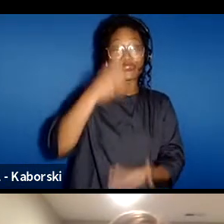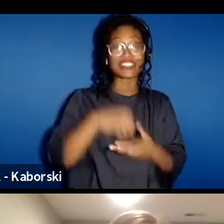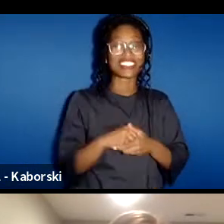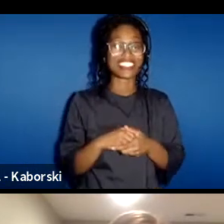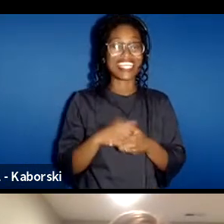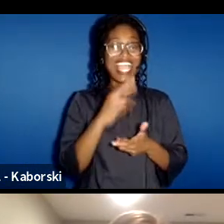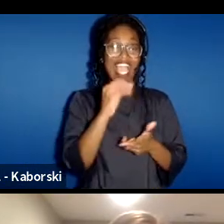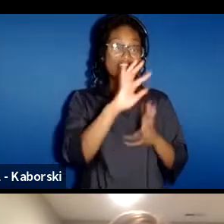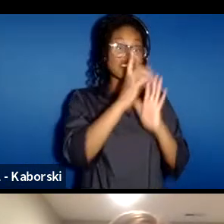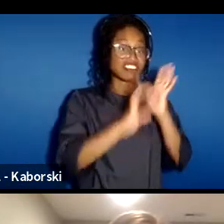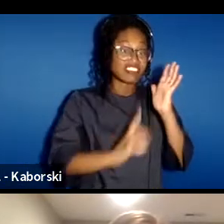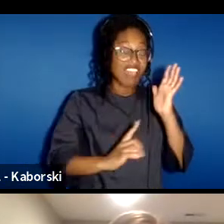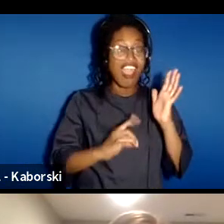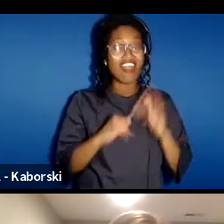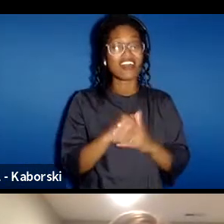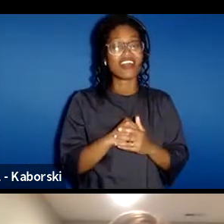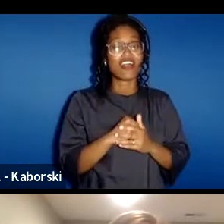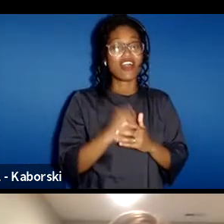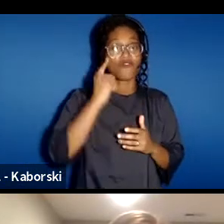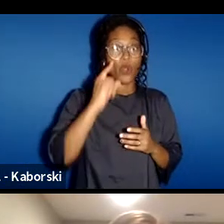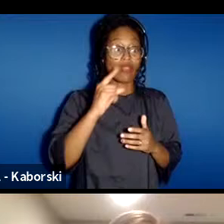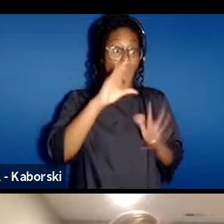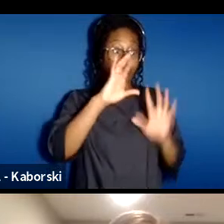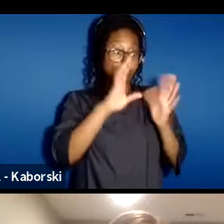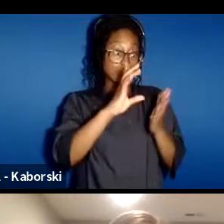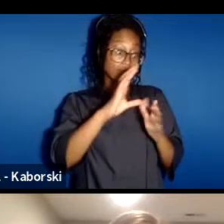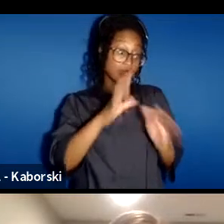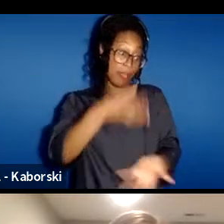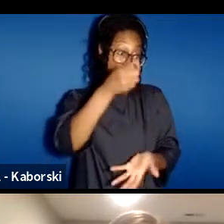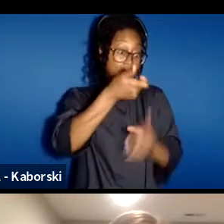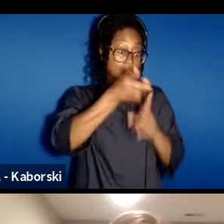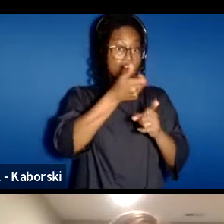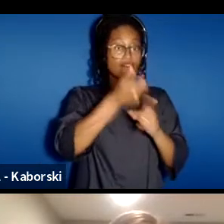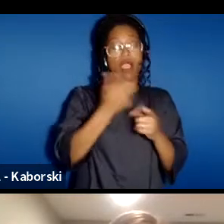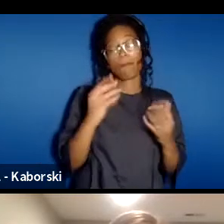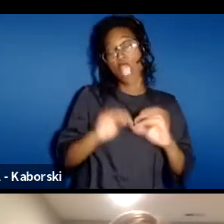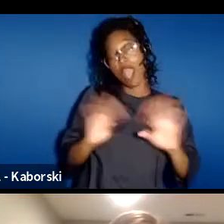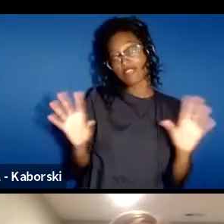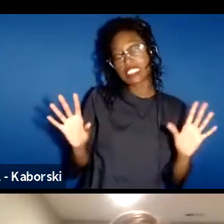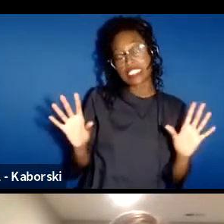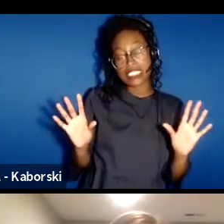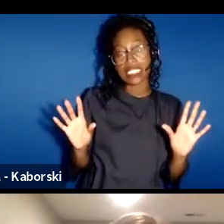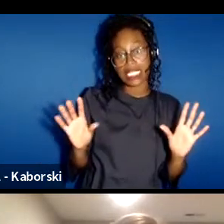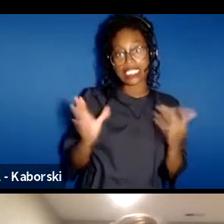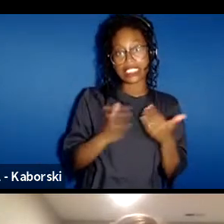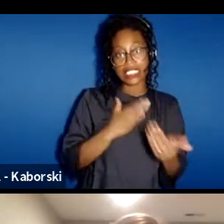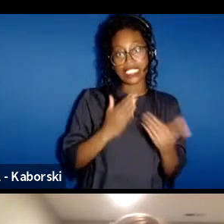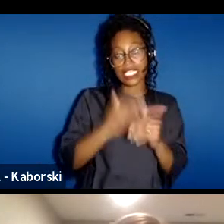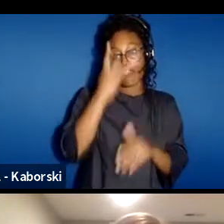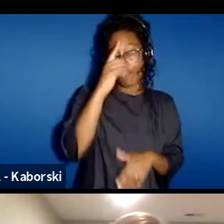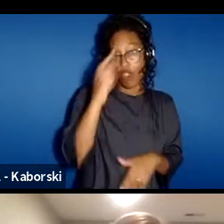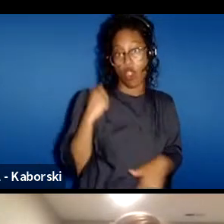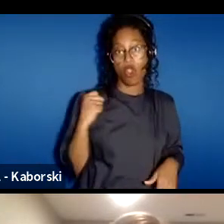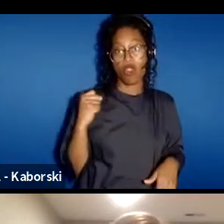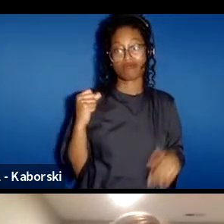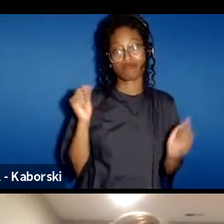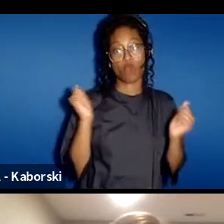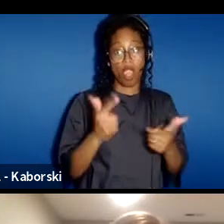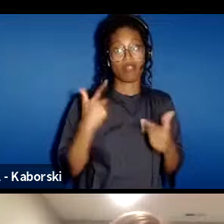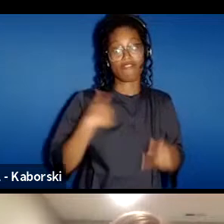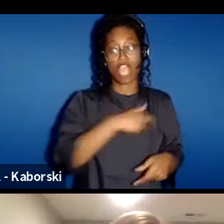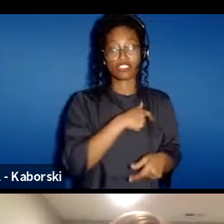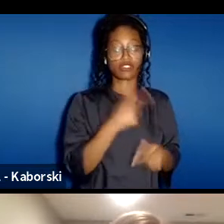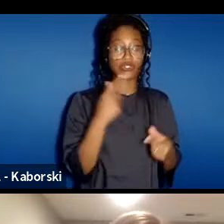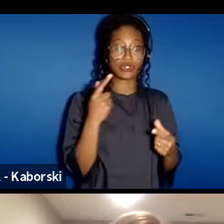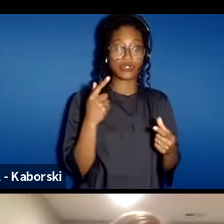the design of the vessel itself. Because obviously it's easy for all of us to wrap our heads around